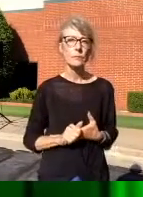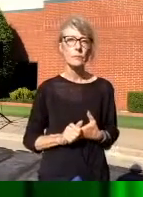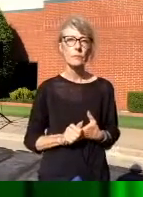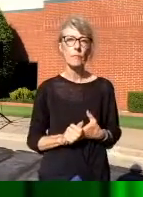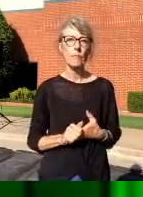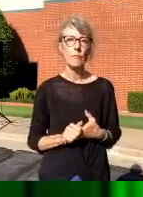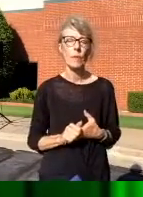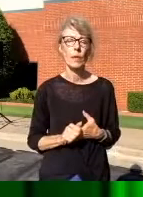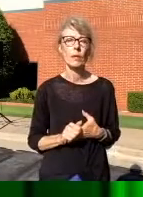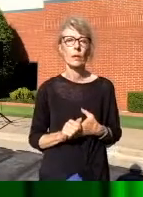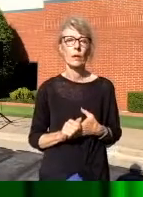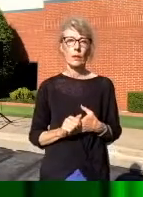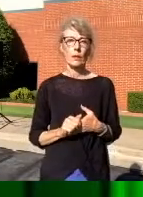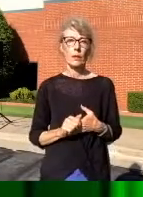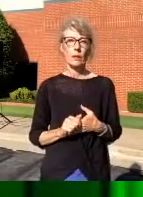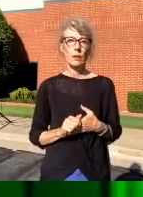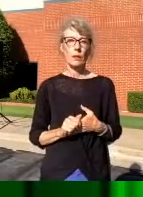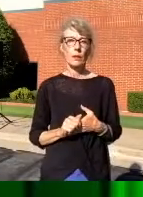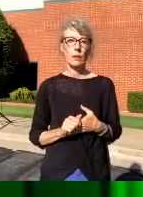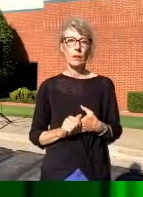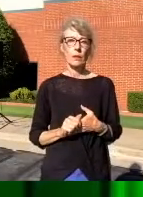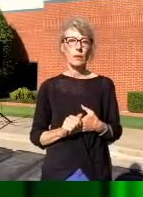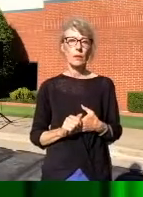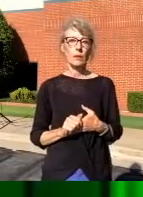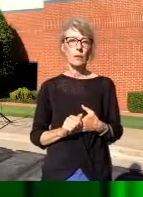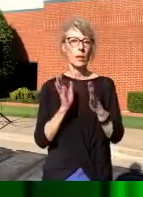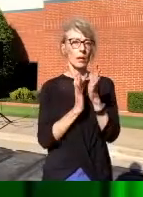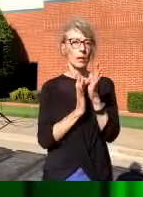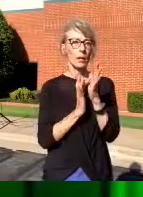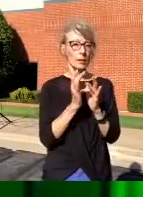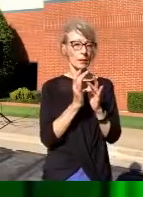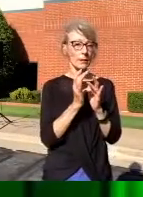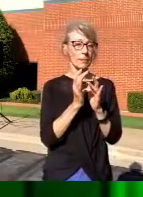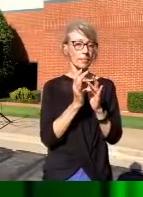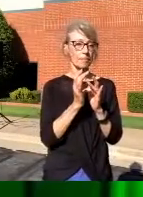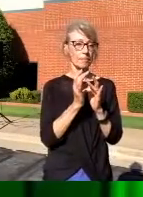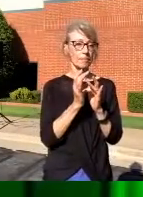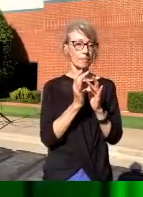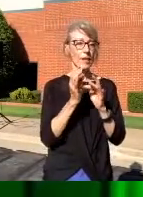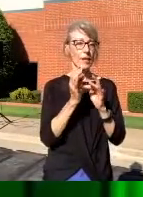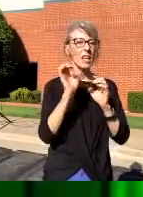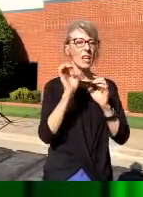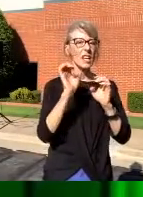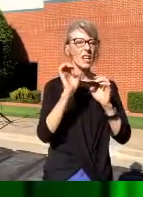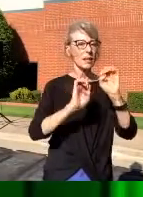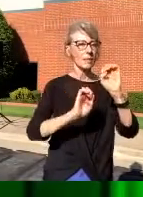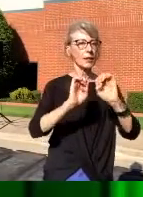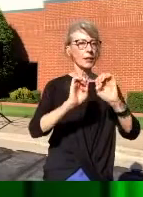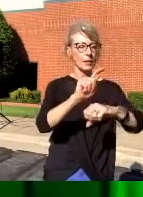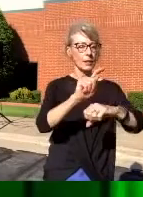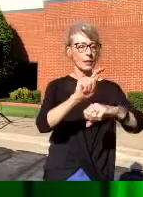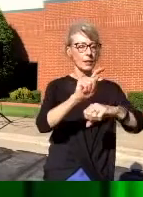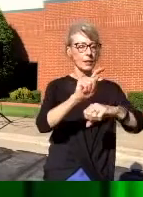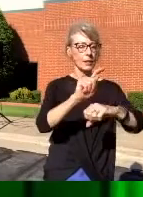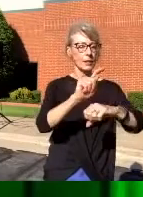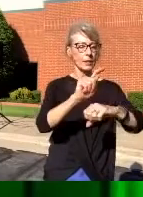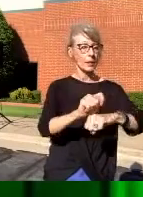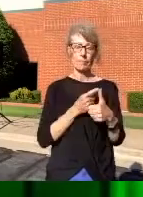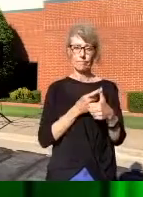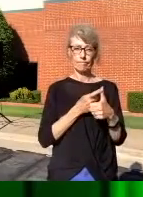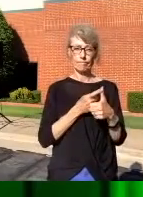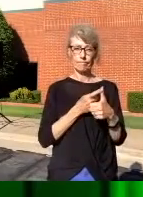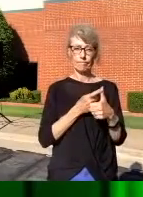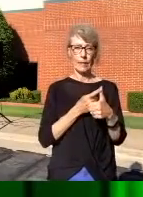Jesus is in the business of temple evaluation. So here's the question. What do you think that Jesus would say